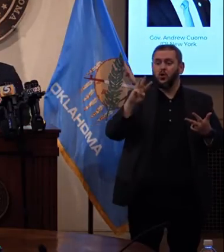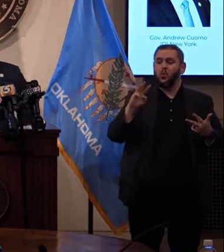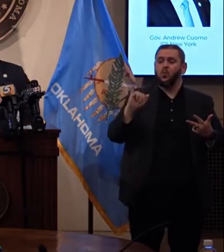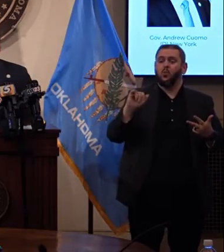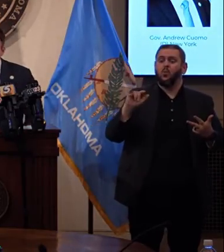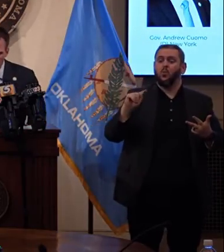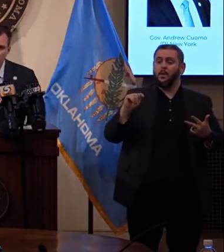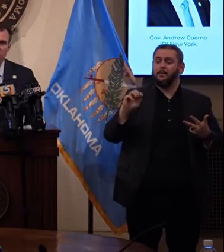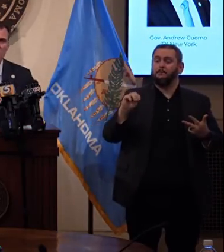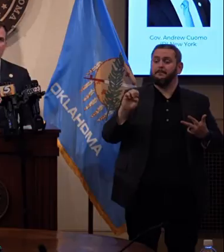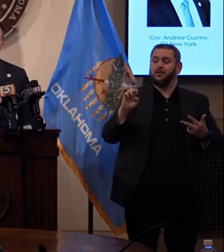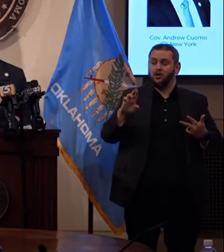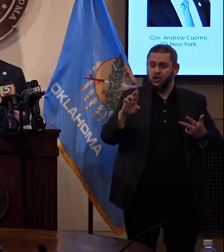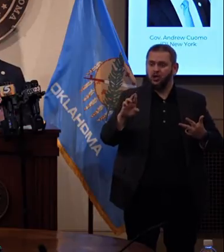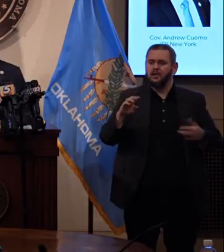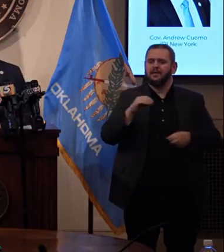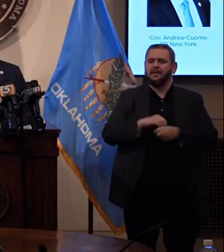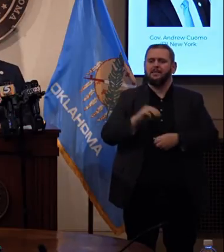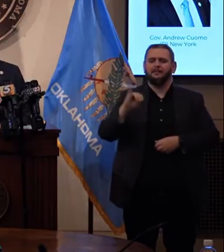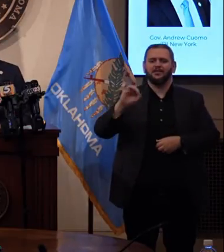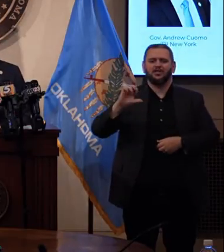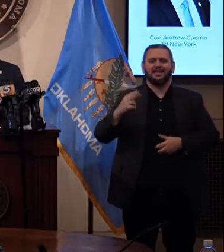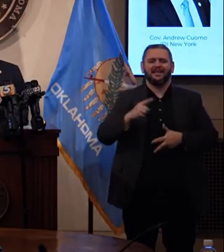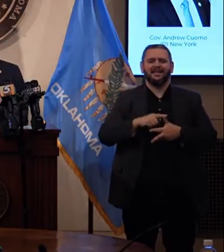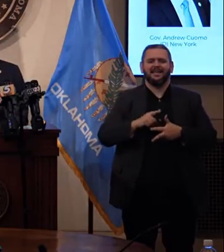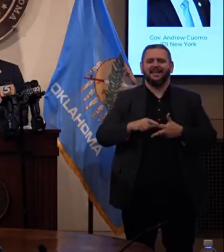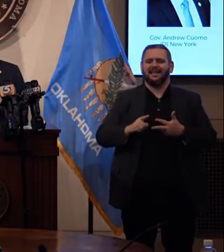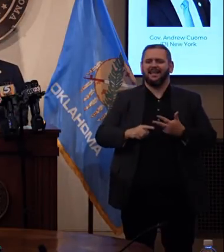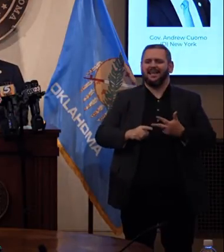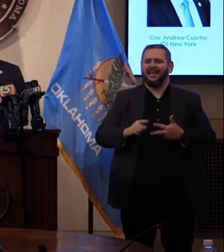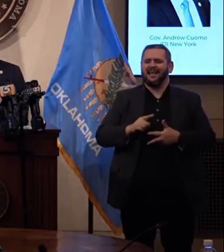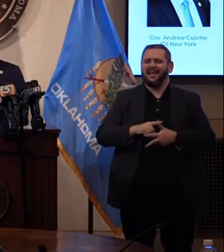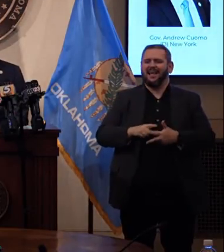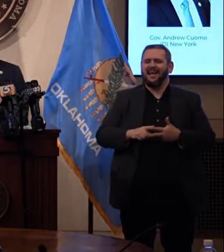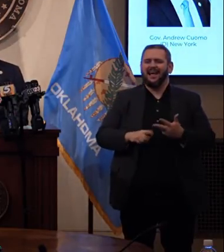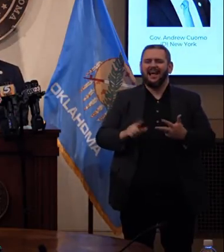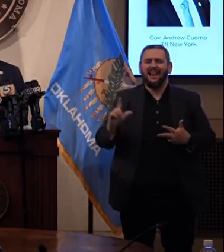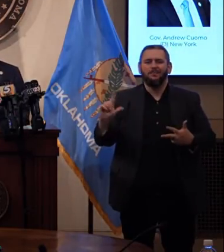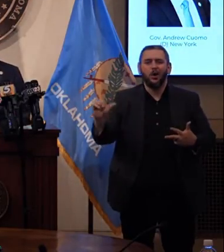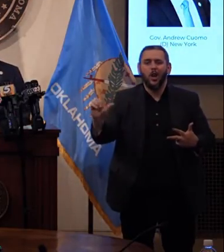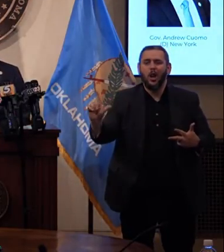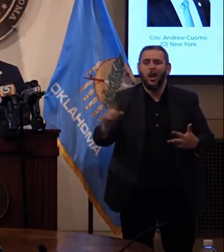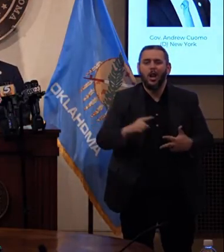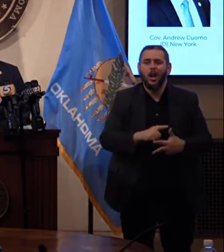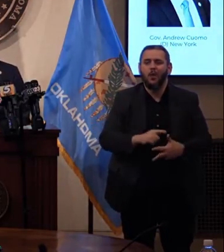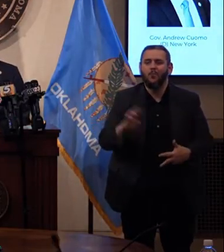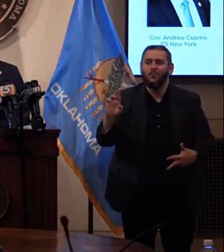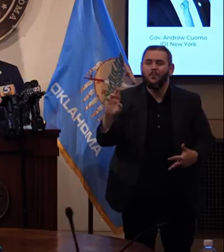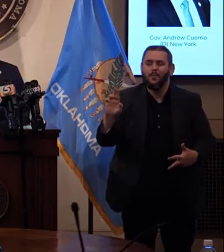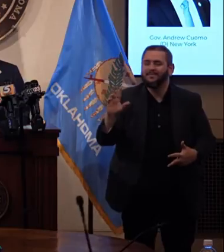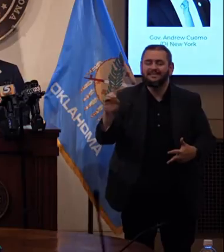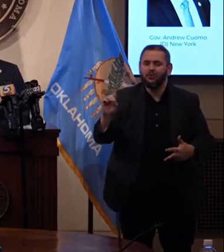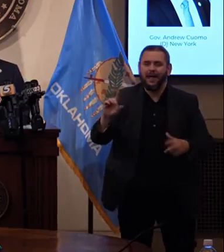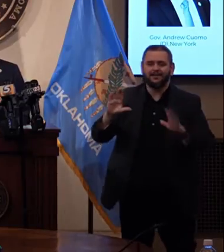the country who have locked everything down know going back to school is the right thing to do.